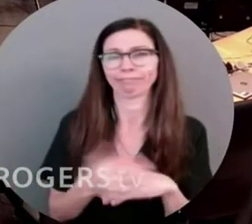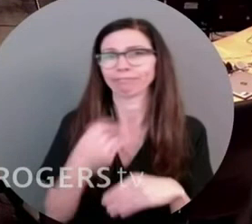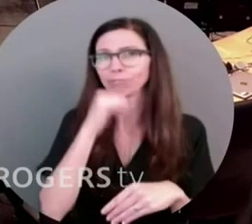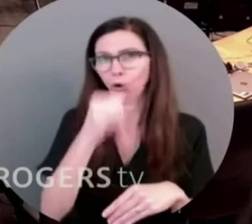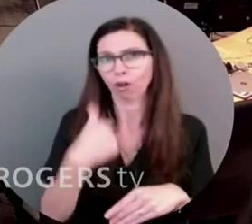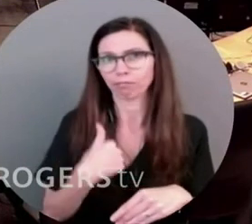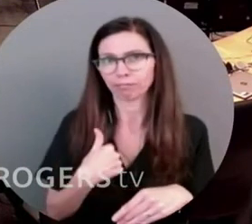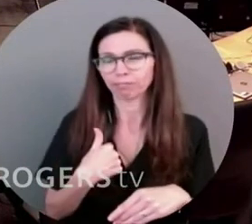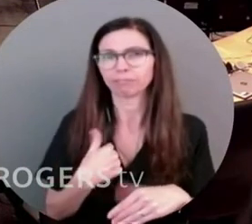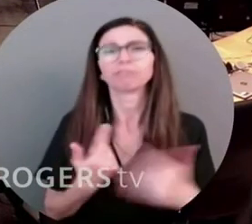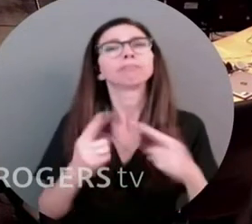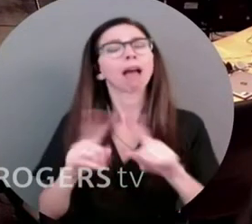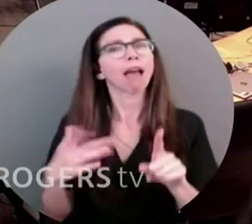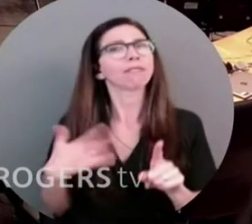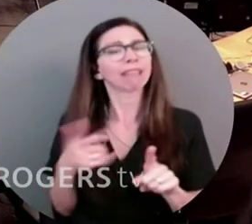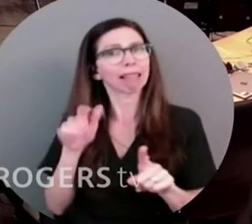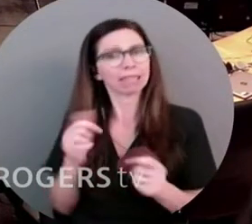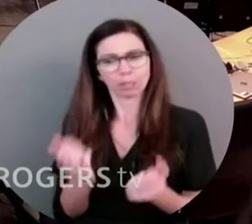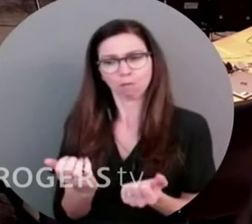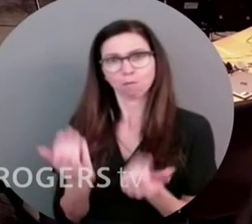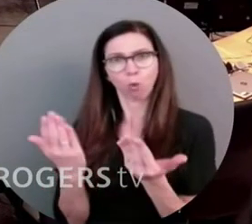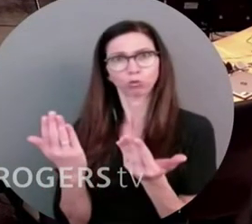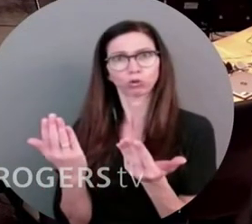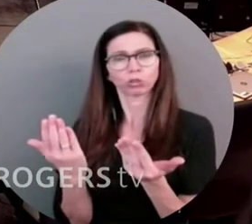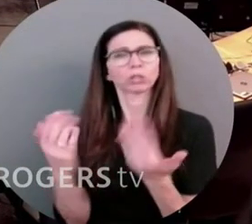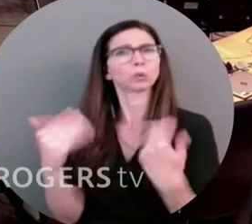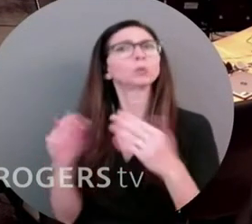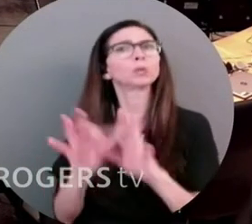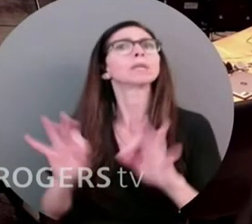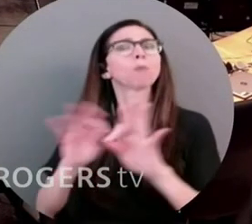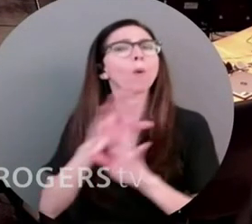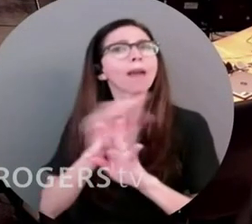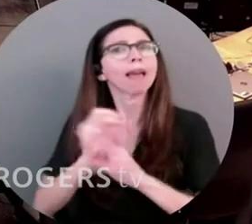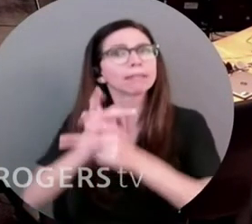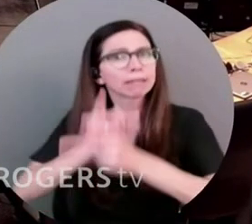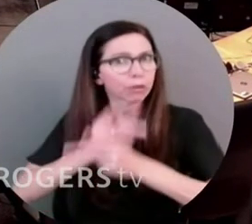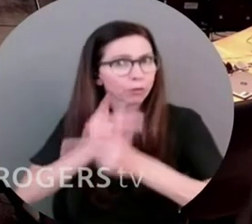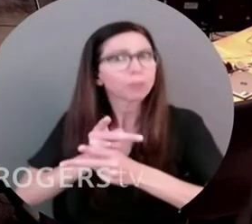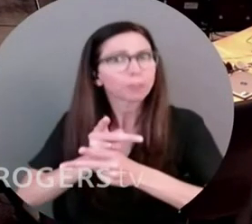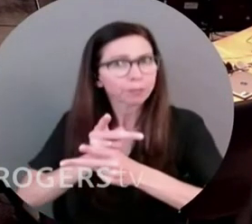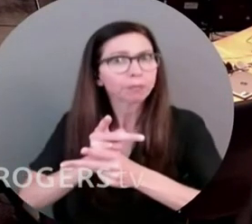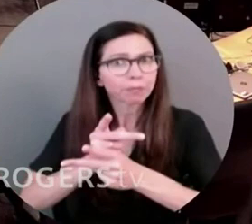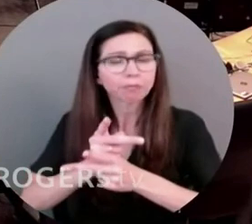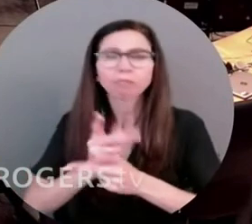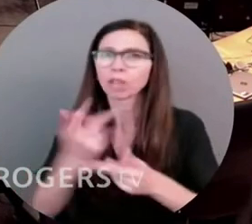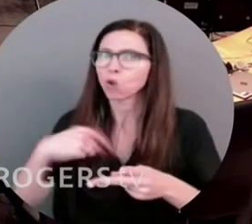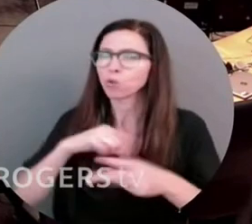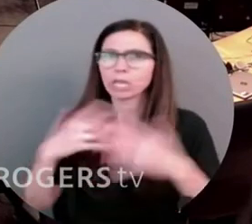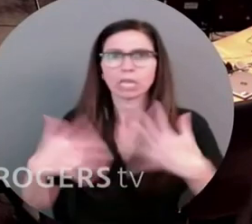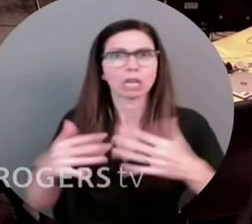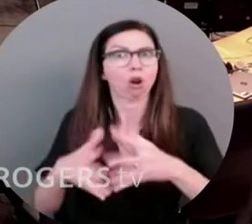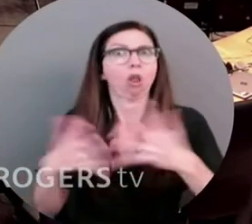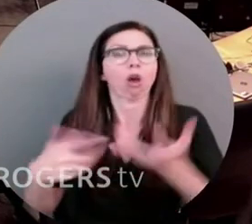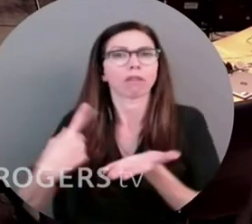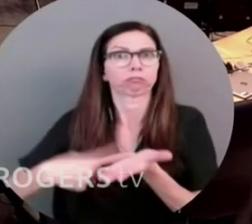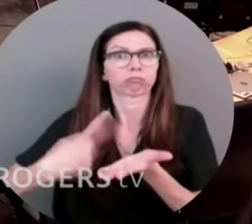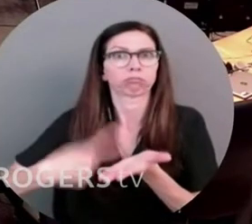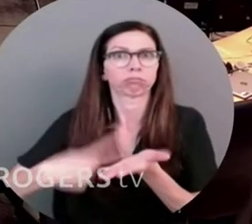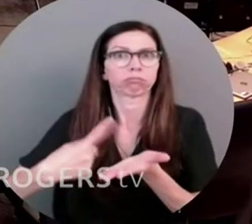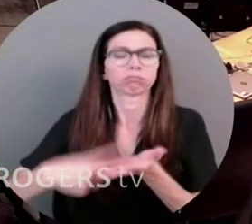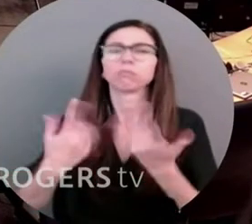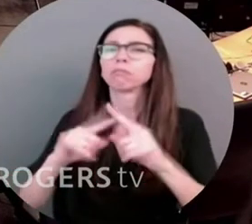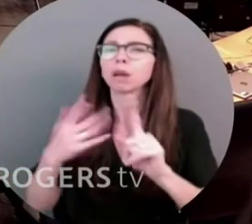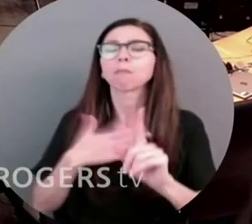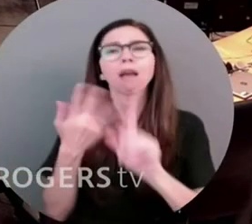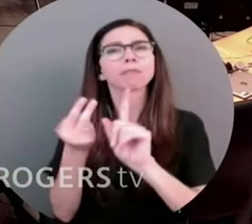and Councillor Egli and I had a vigorous debate on this. My perspective on this is that we've